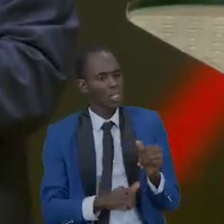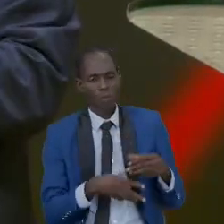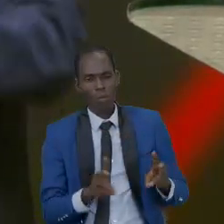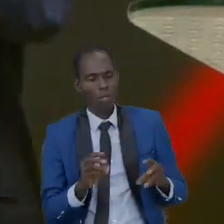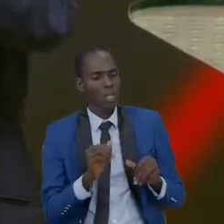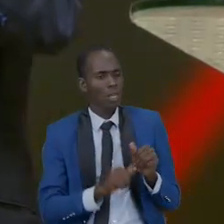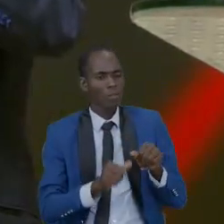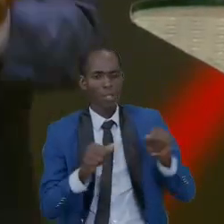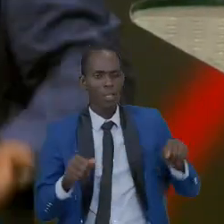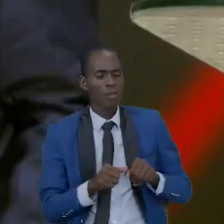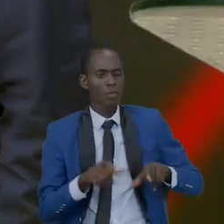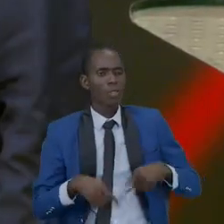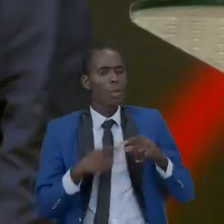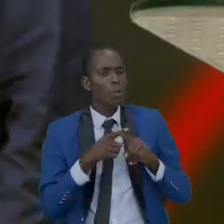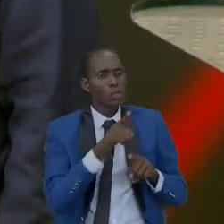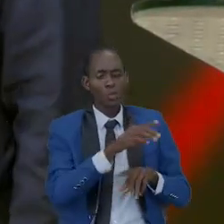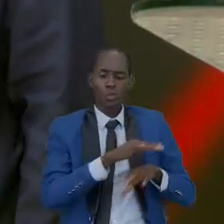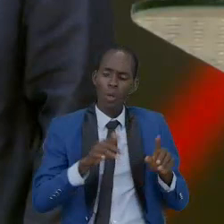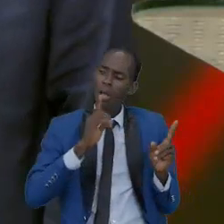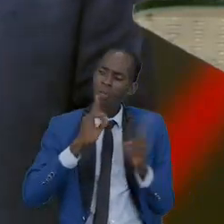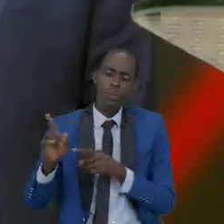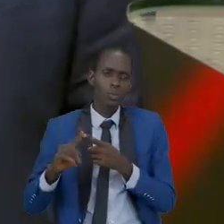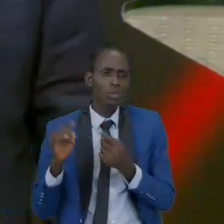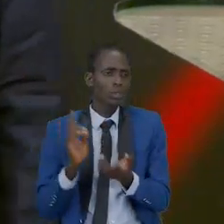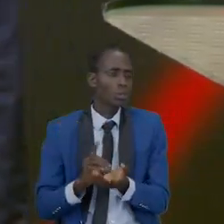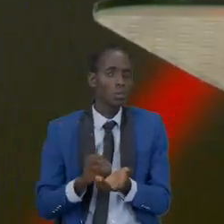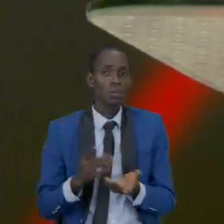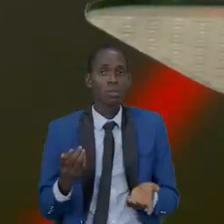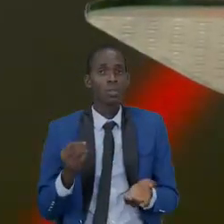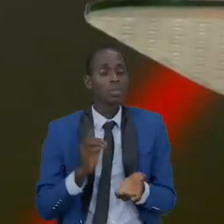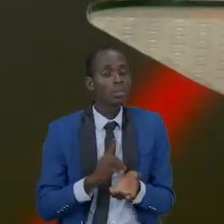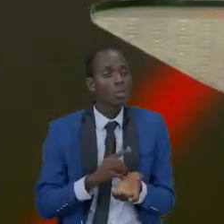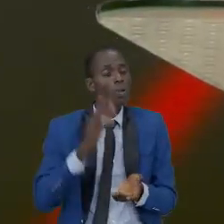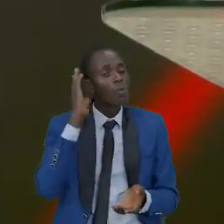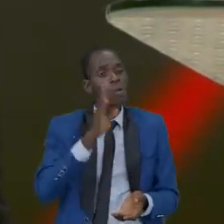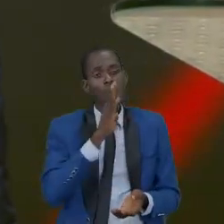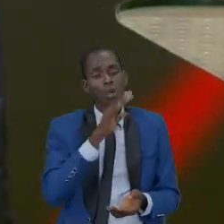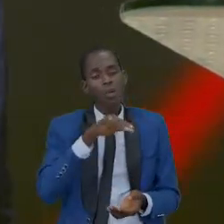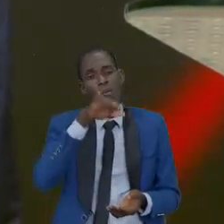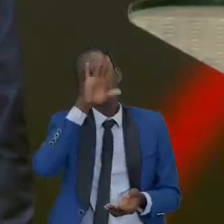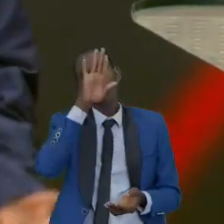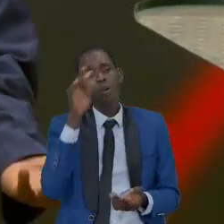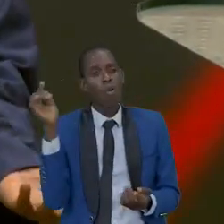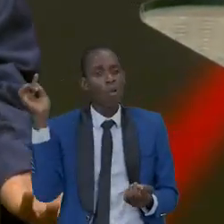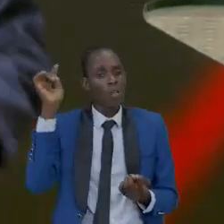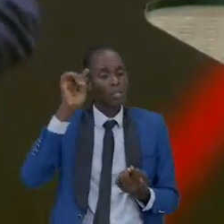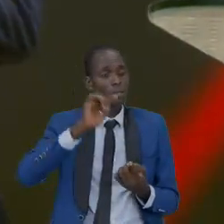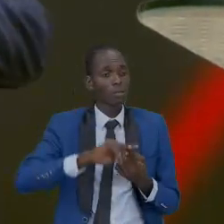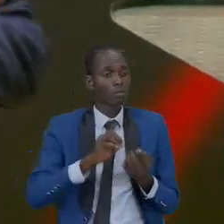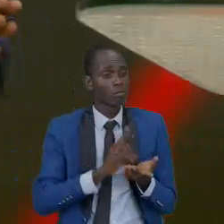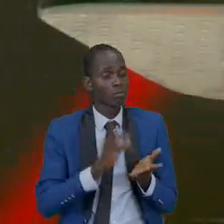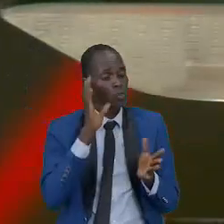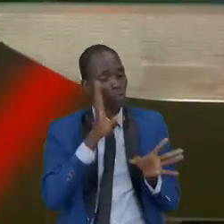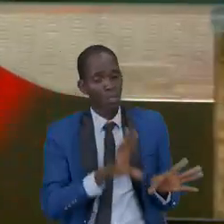area of your life. But you don't respond to him. He will be frustrated until he has to leave.